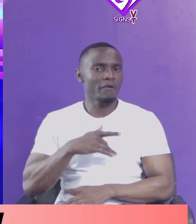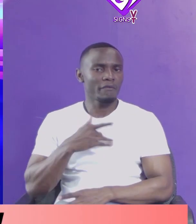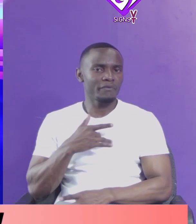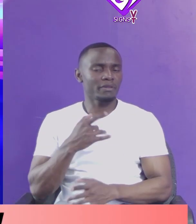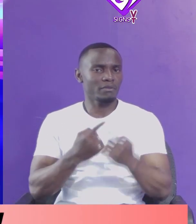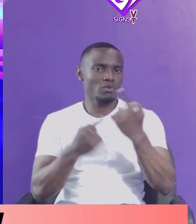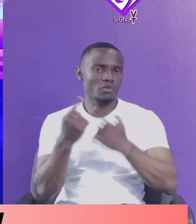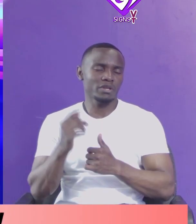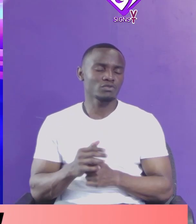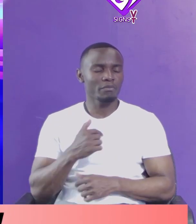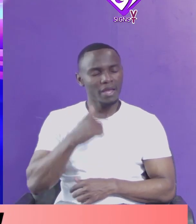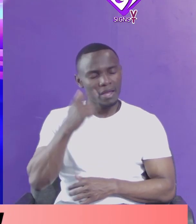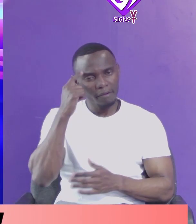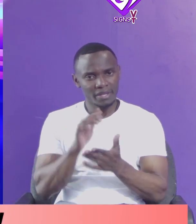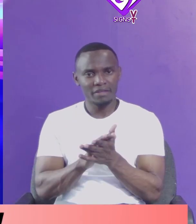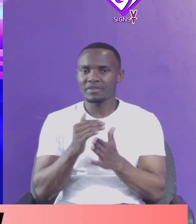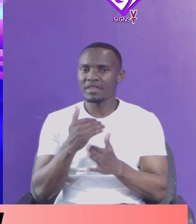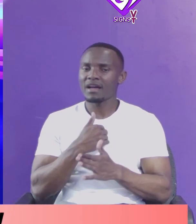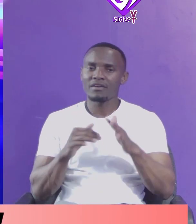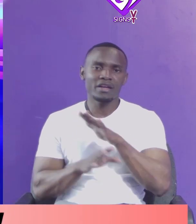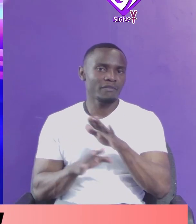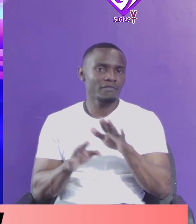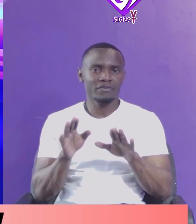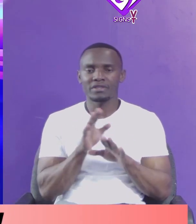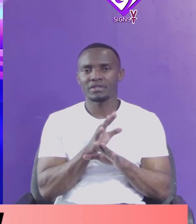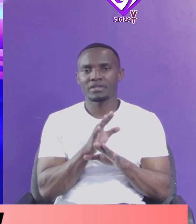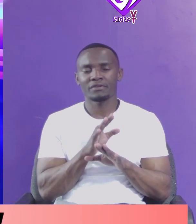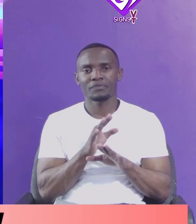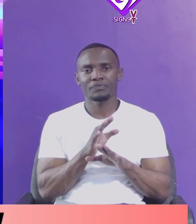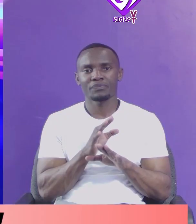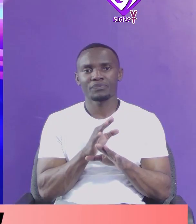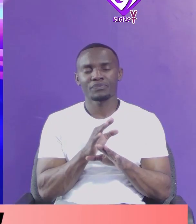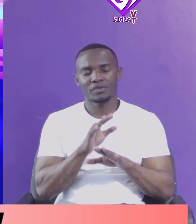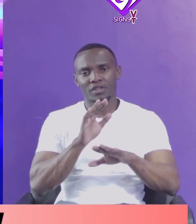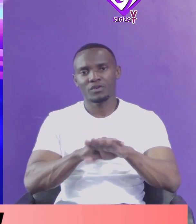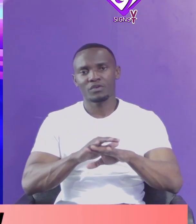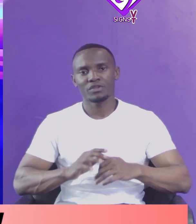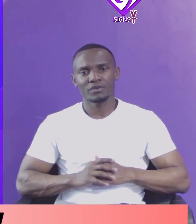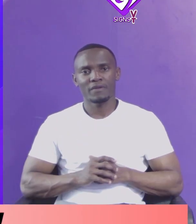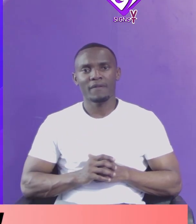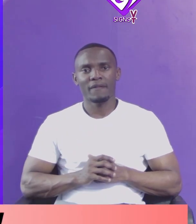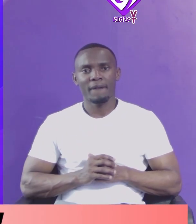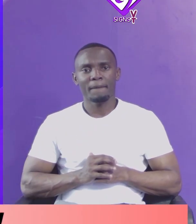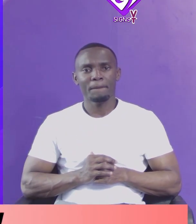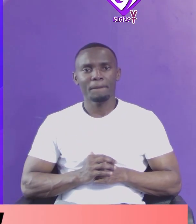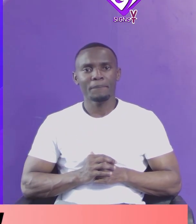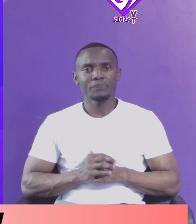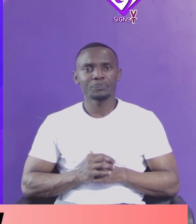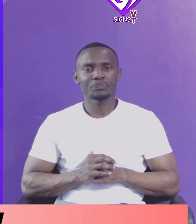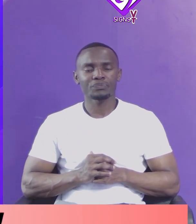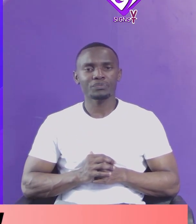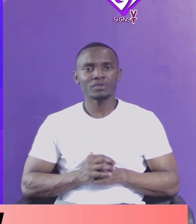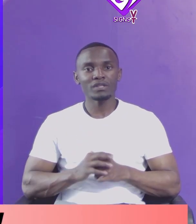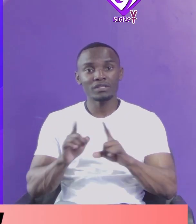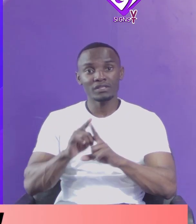like they have all that, even in a game where they're not really having a lot of possession, they're still good. I mean, let's break it down a little bit onto that, because for